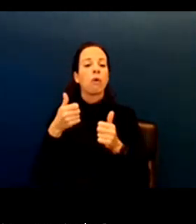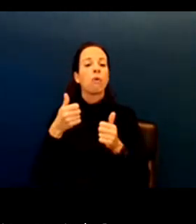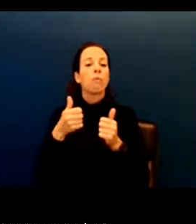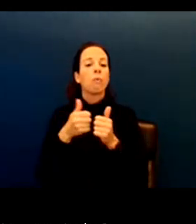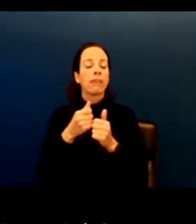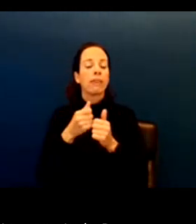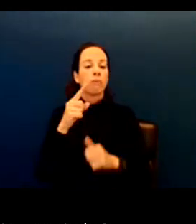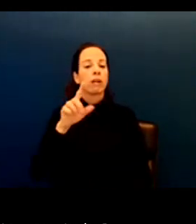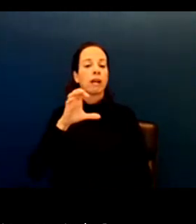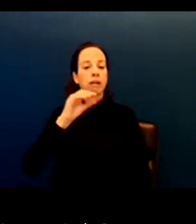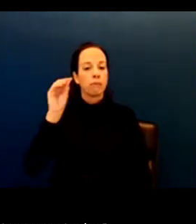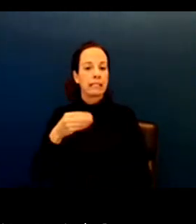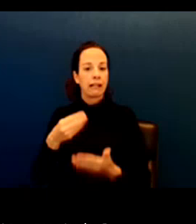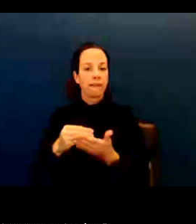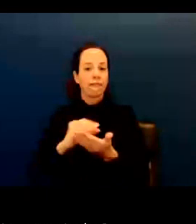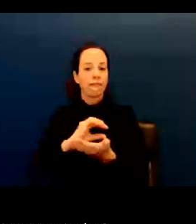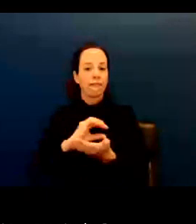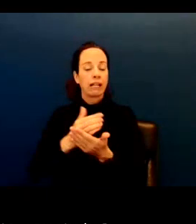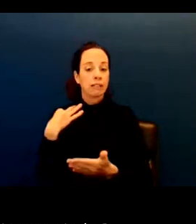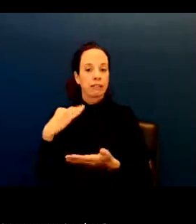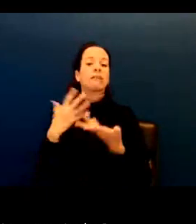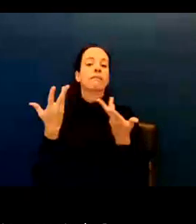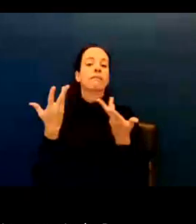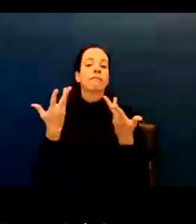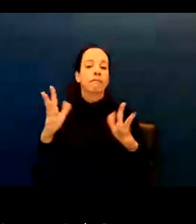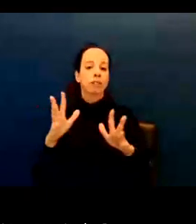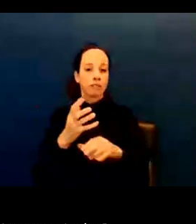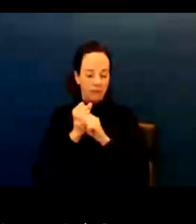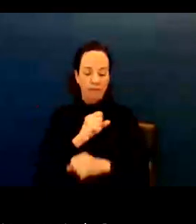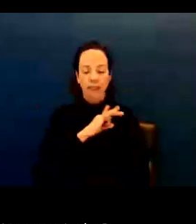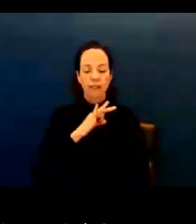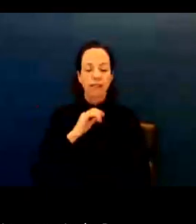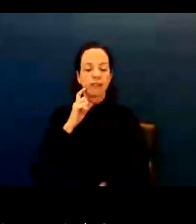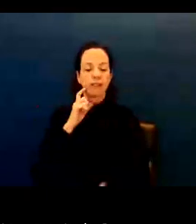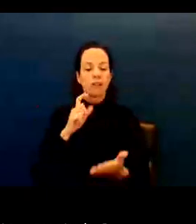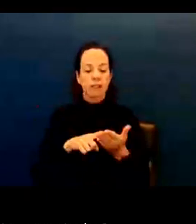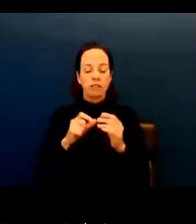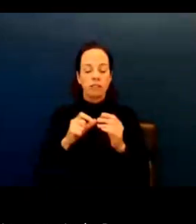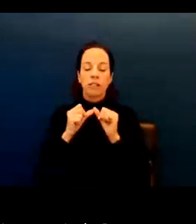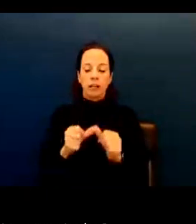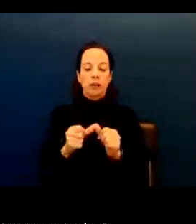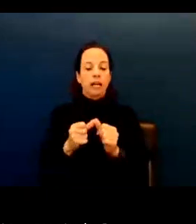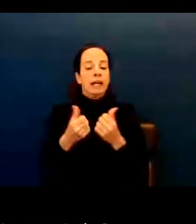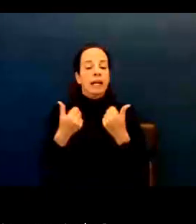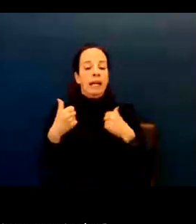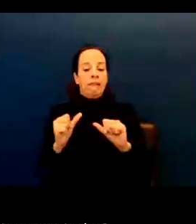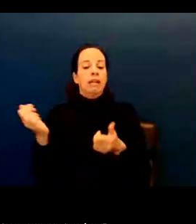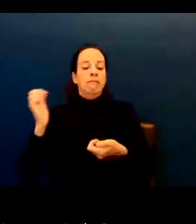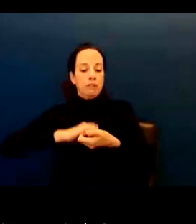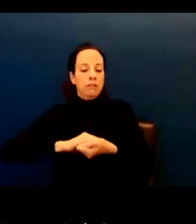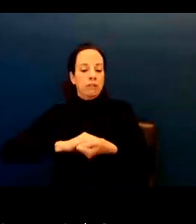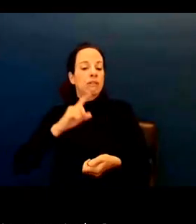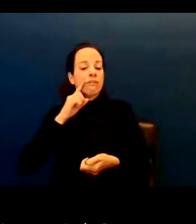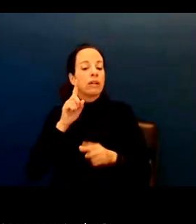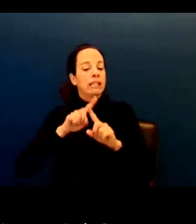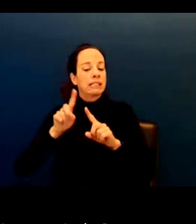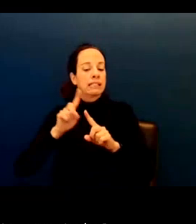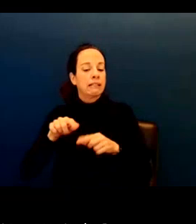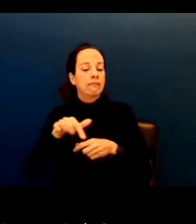has been obtained. Staff would like to acknowledge the ongoing effort and partnership of the jurisdictions and the